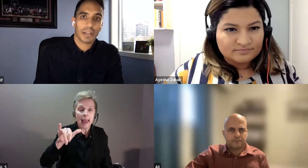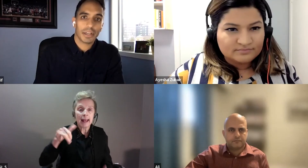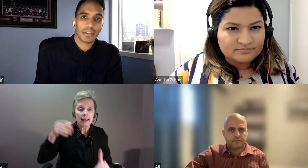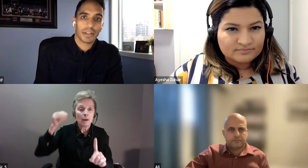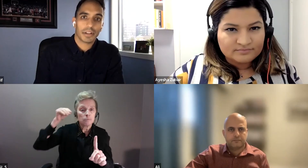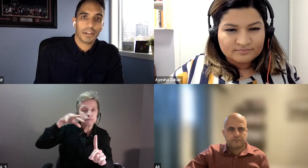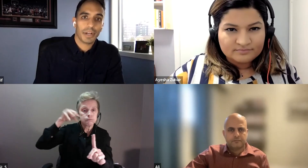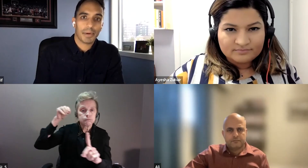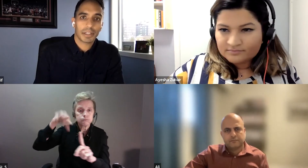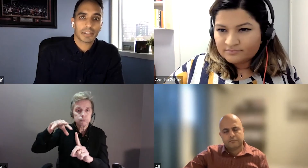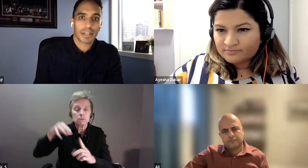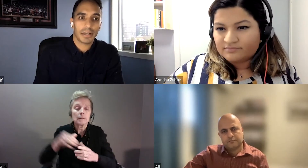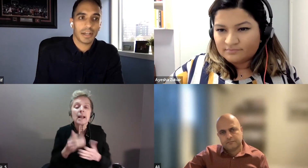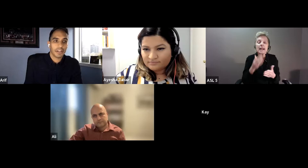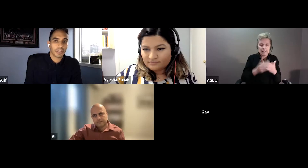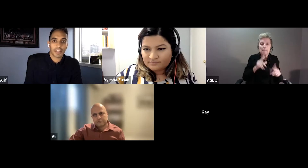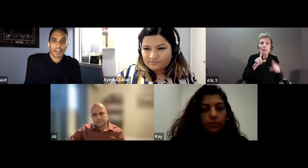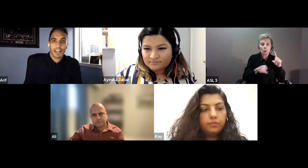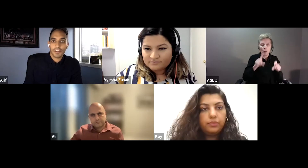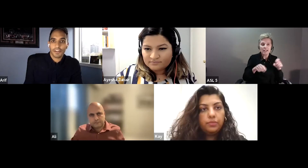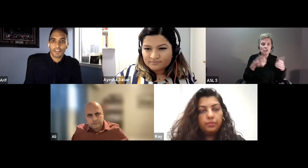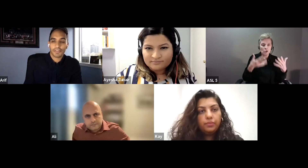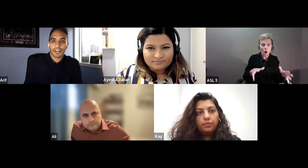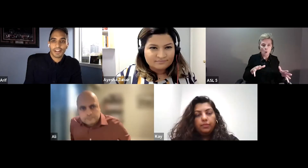questions in the Q&A box. And Ayesha, I think